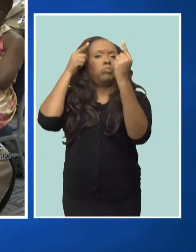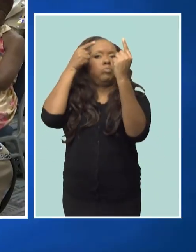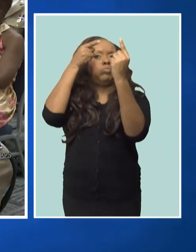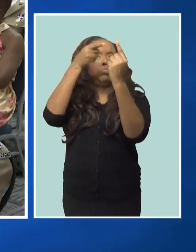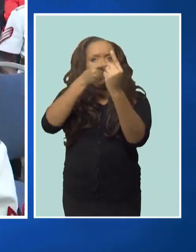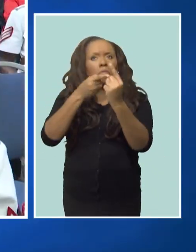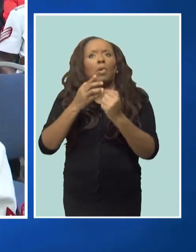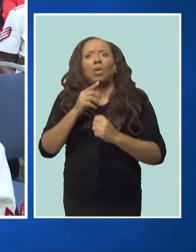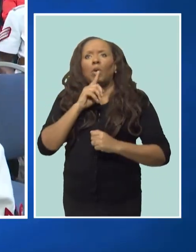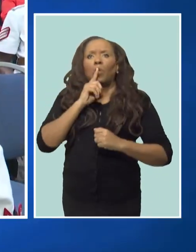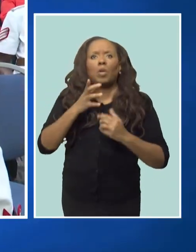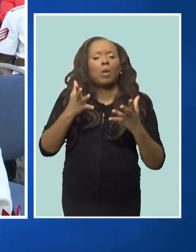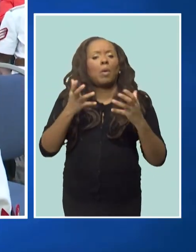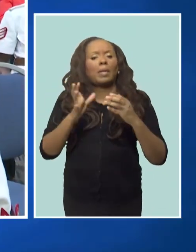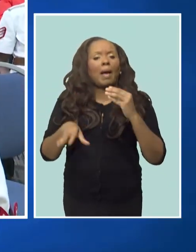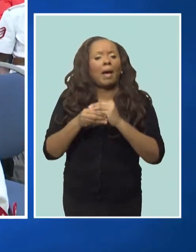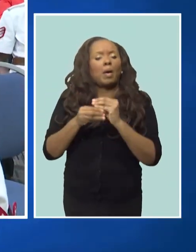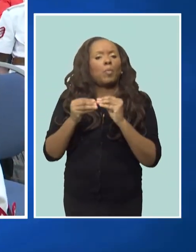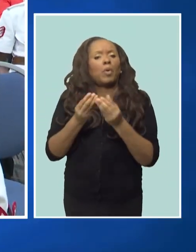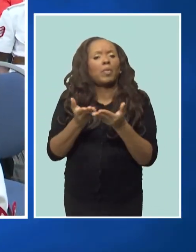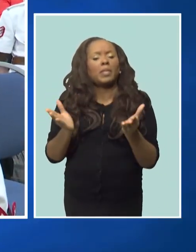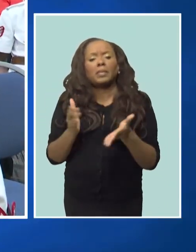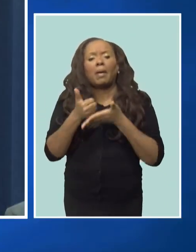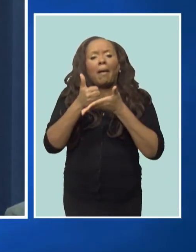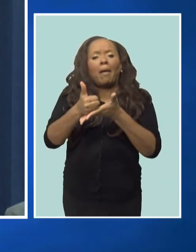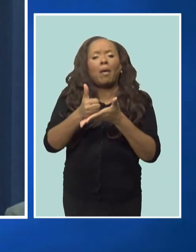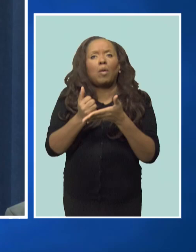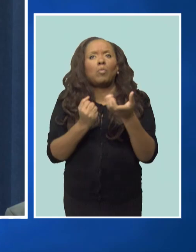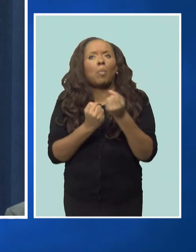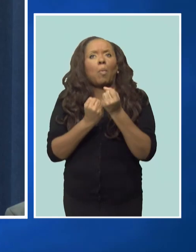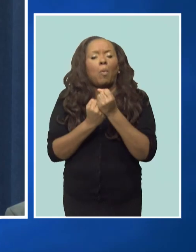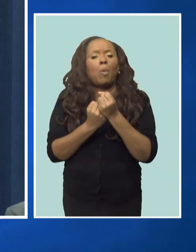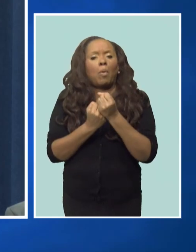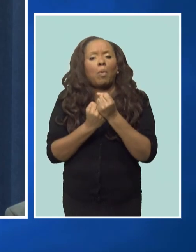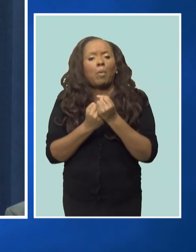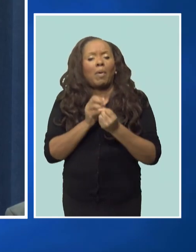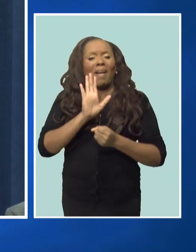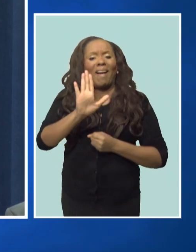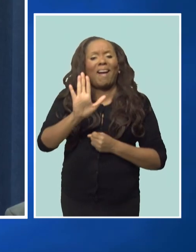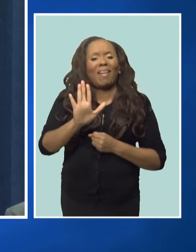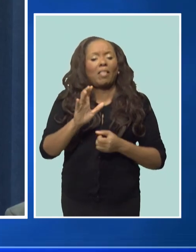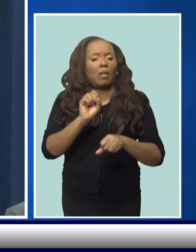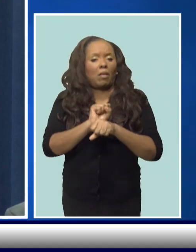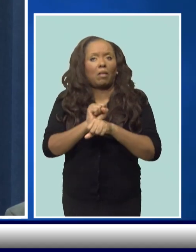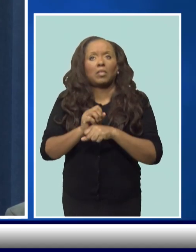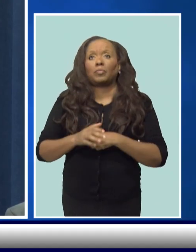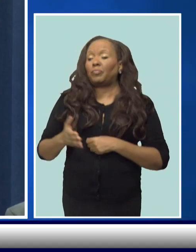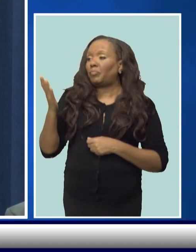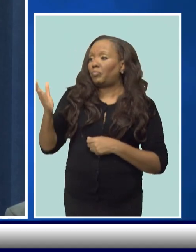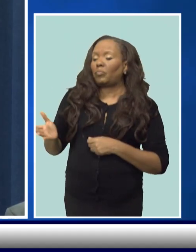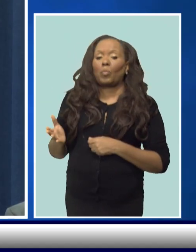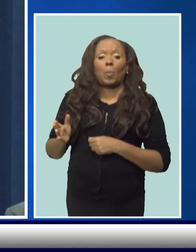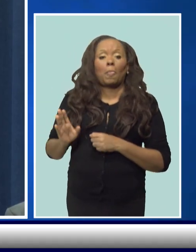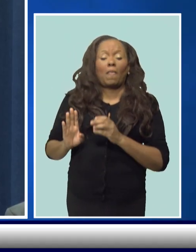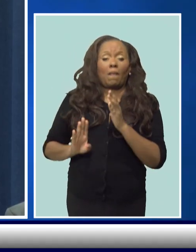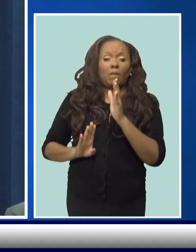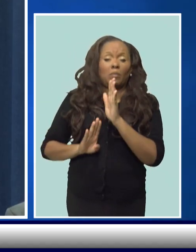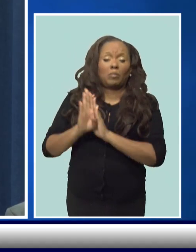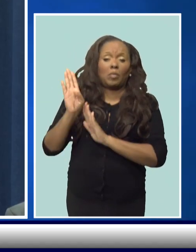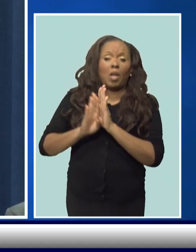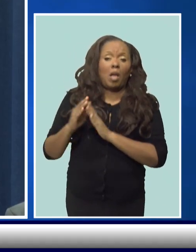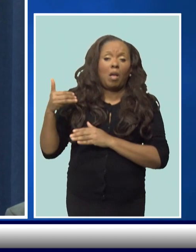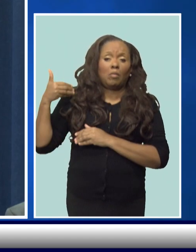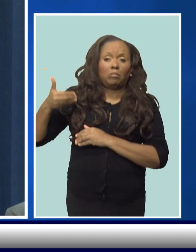technology to their arsenal of responses to crime. Throughout the years, we have grown and evolved,